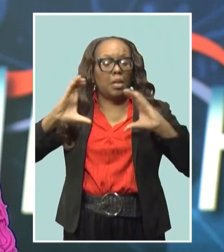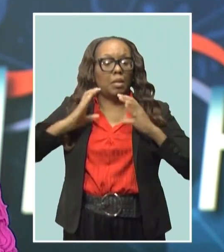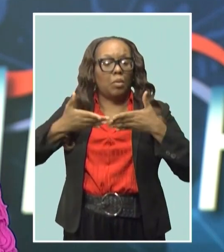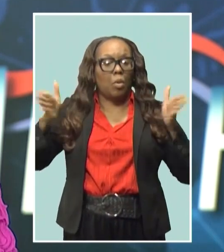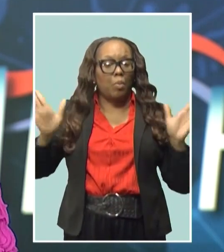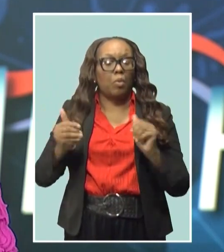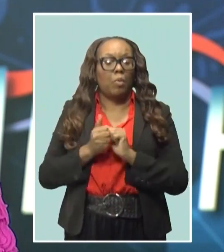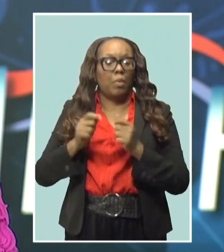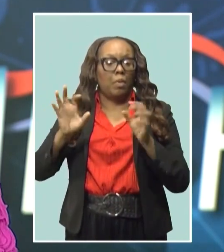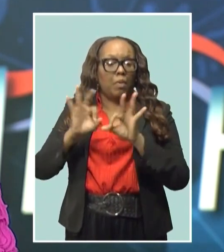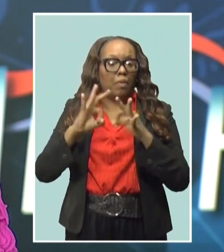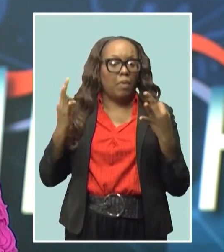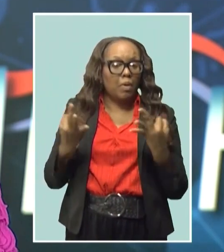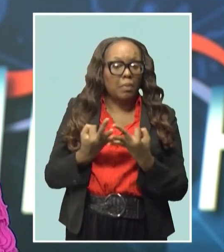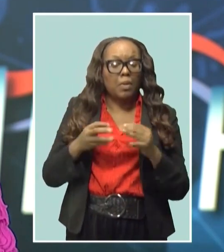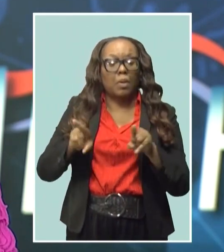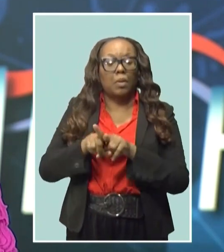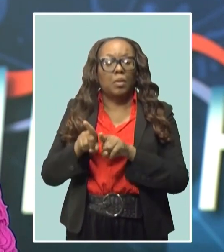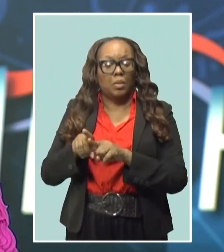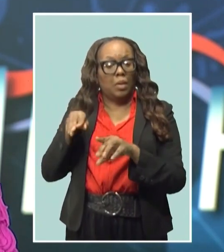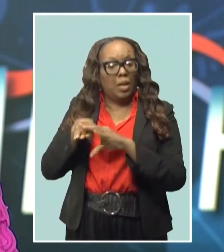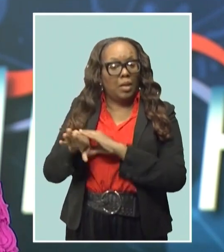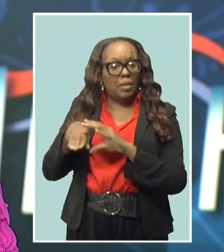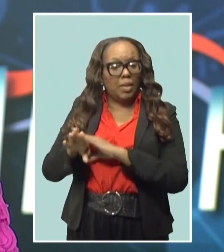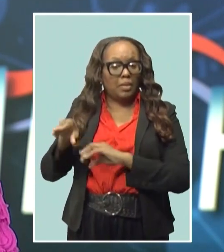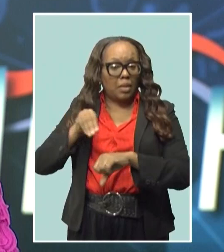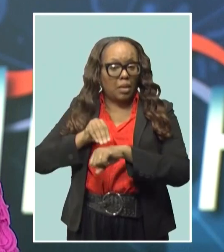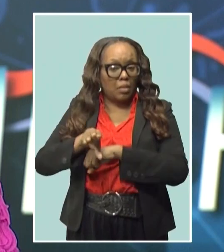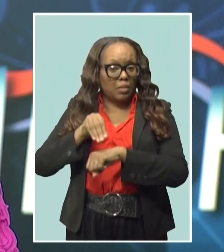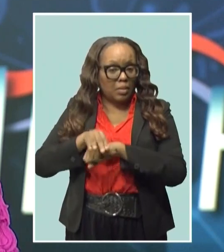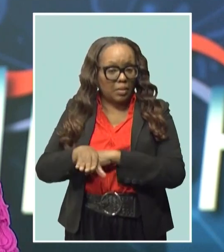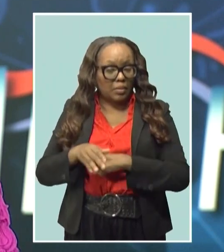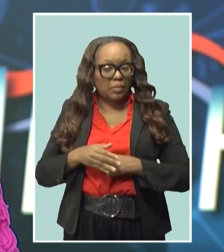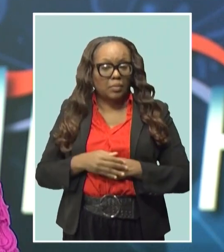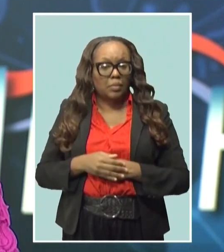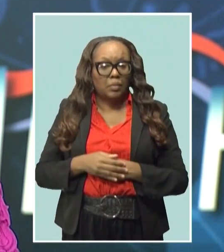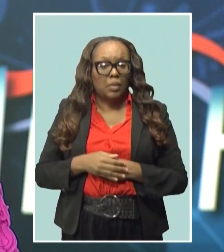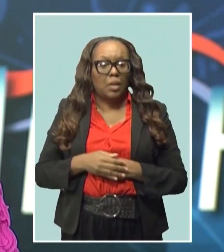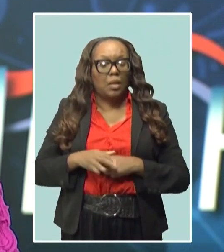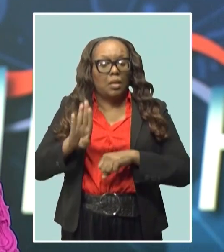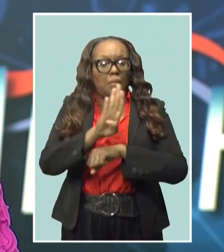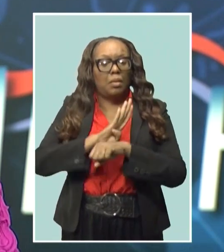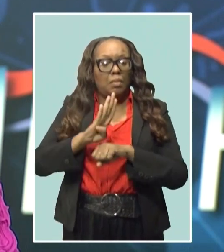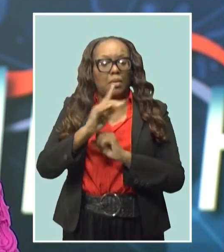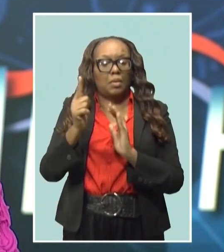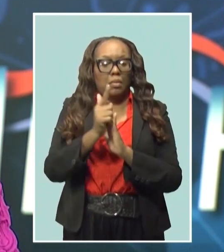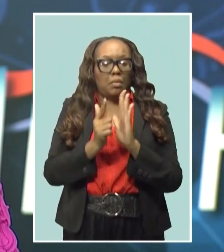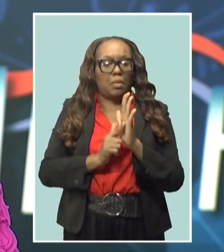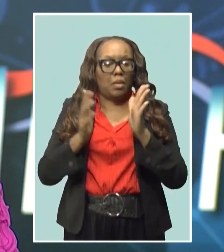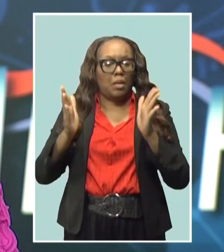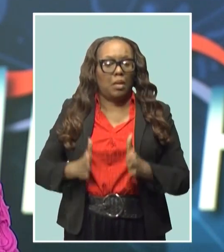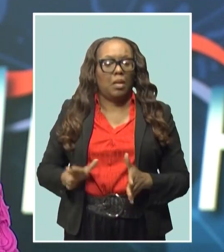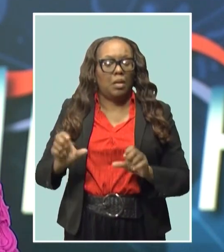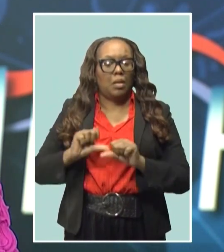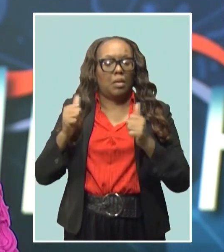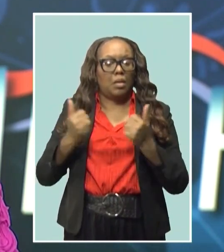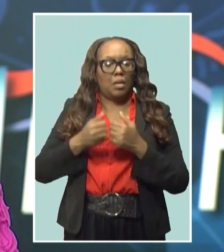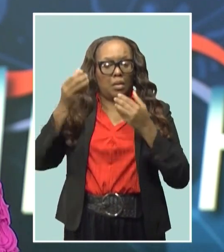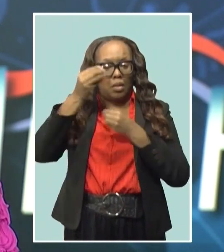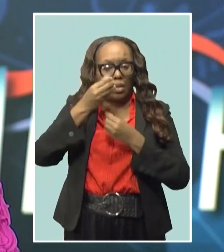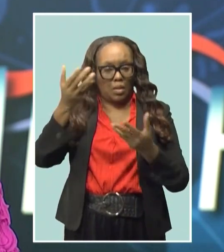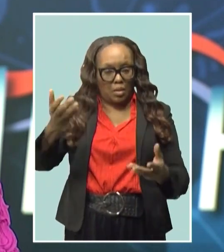Grant's relatives as well as access to counseling. In light of the incident, the Barbados Bar Association has also issued a